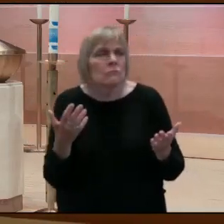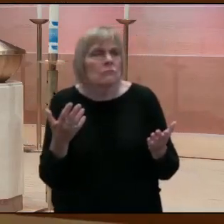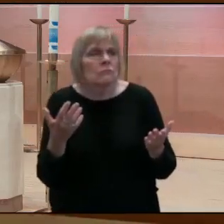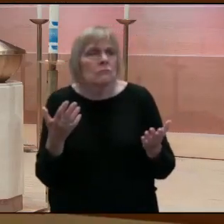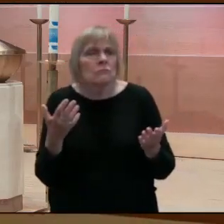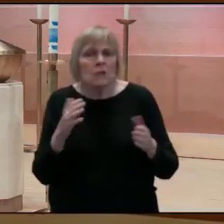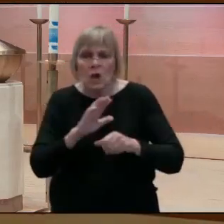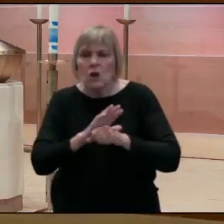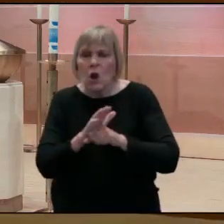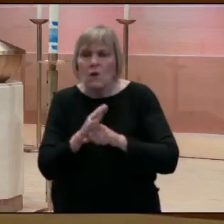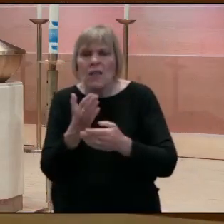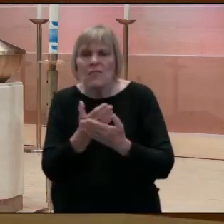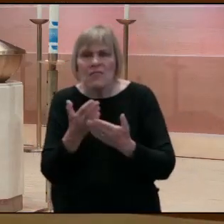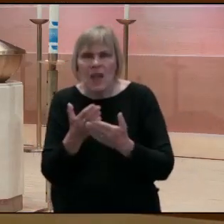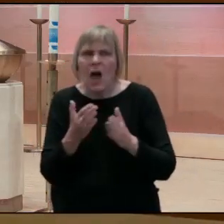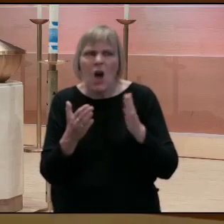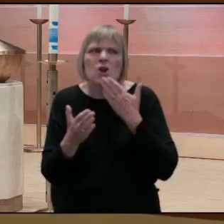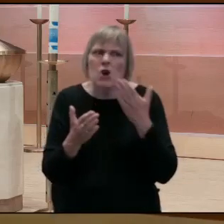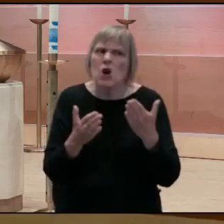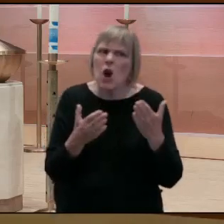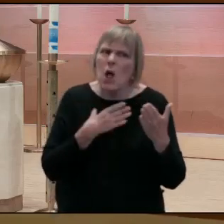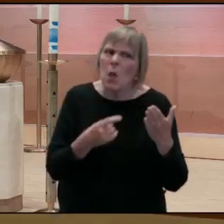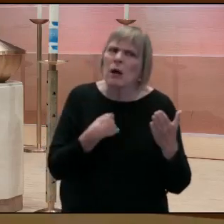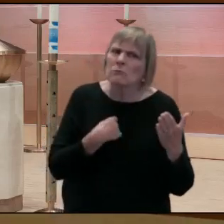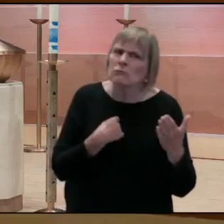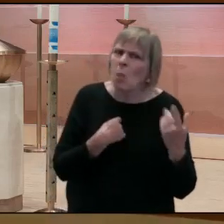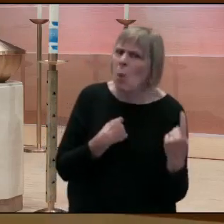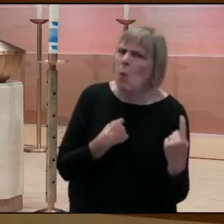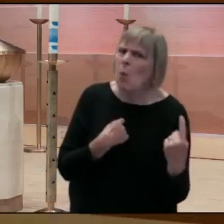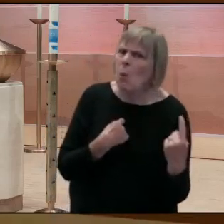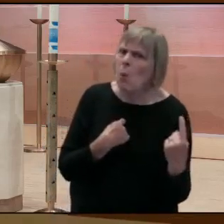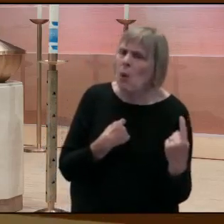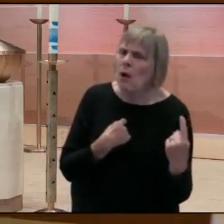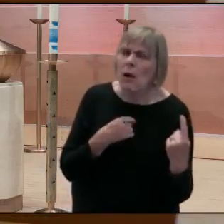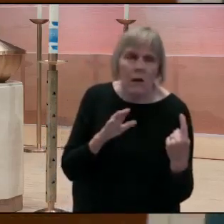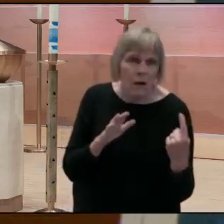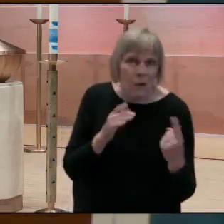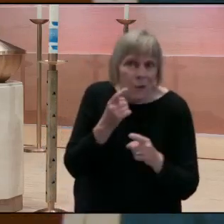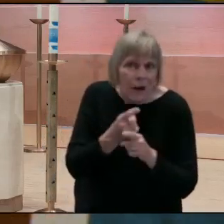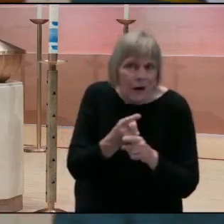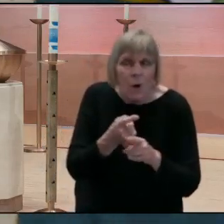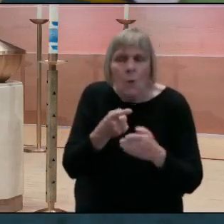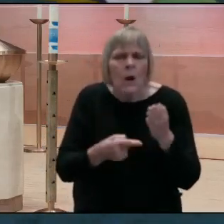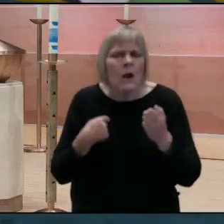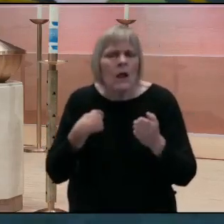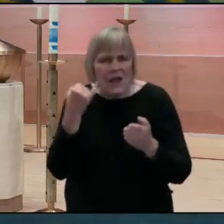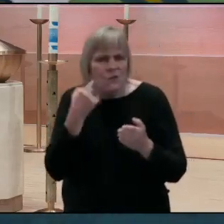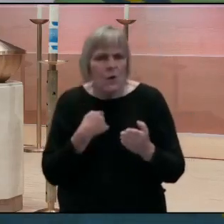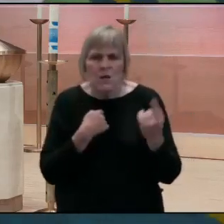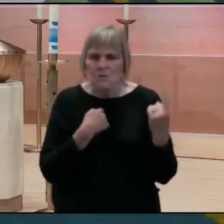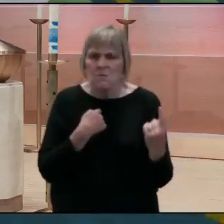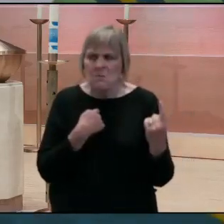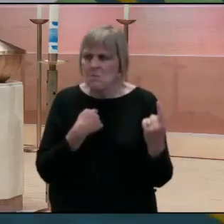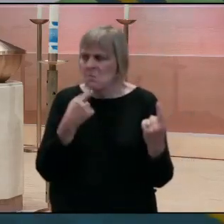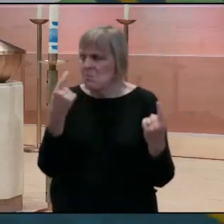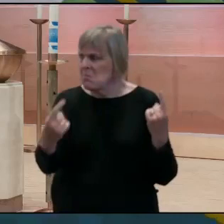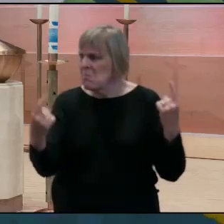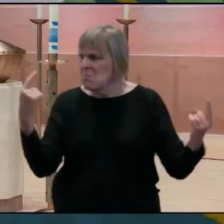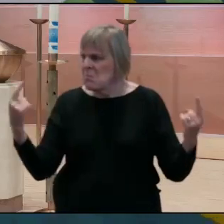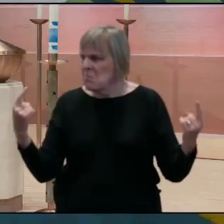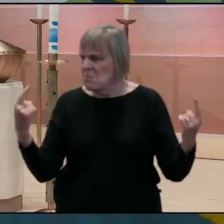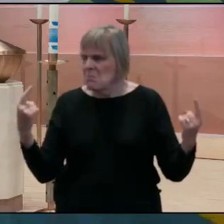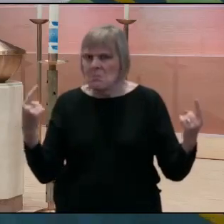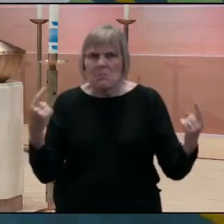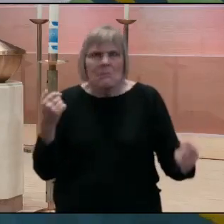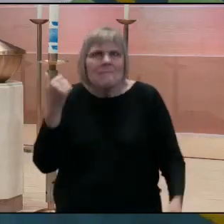That whole COVID thing, I think we were onto something there. What? Hear me out. What if we just isolated from each other all